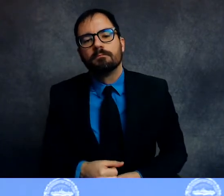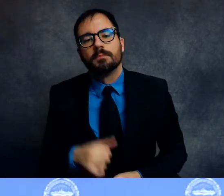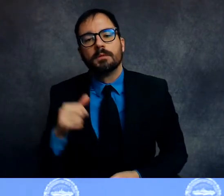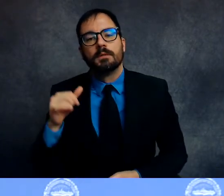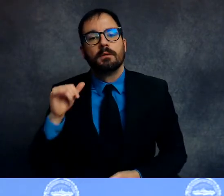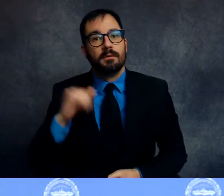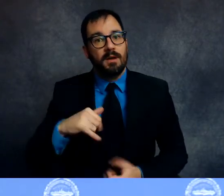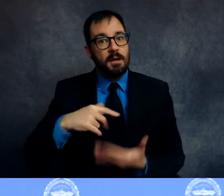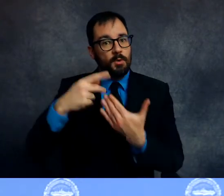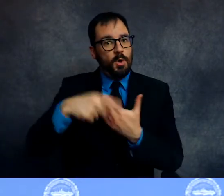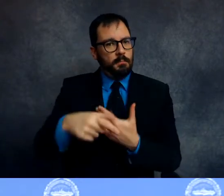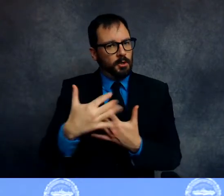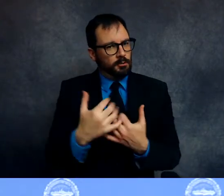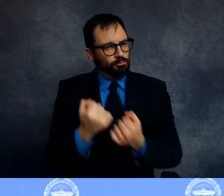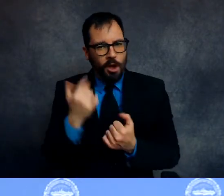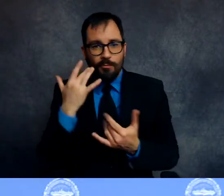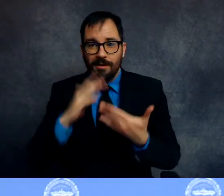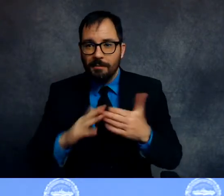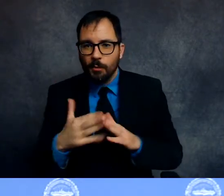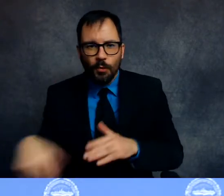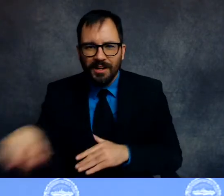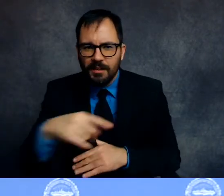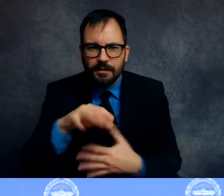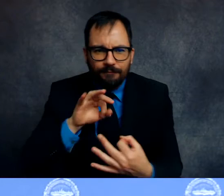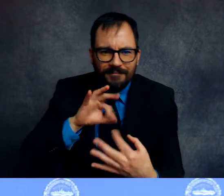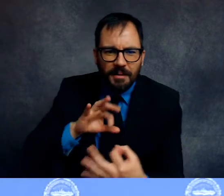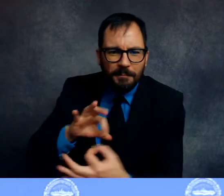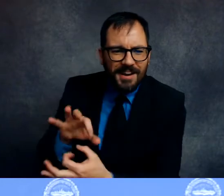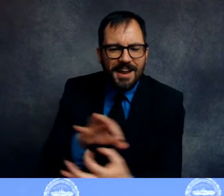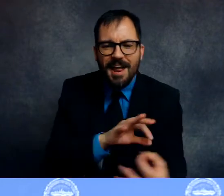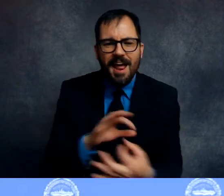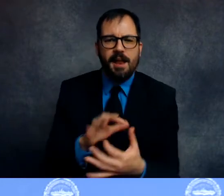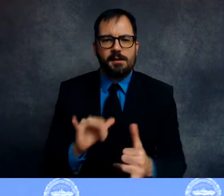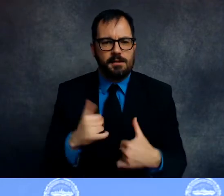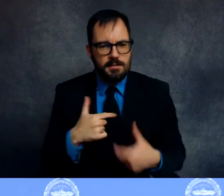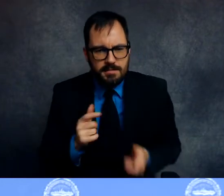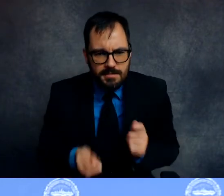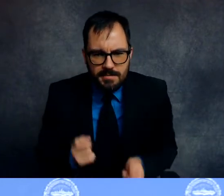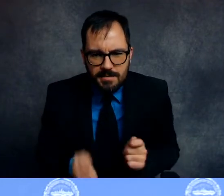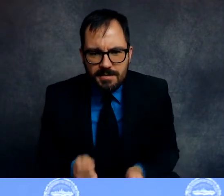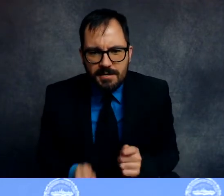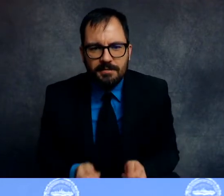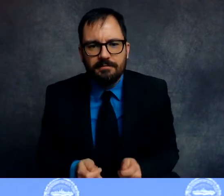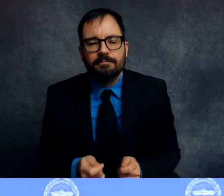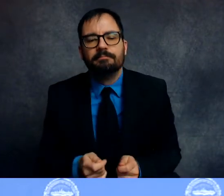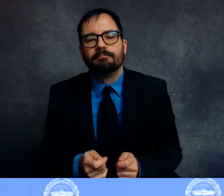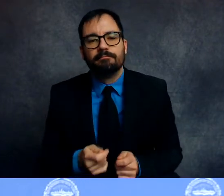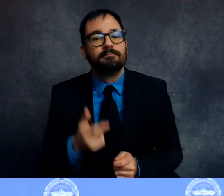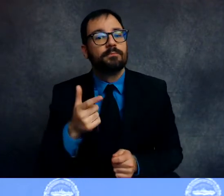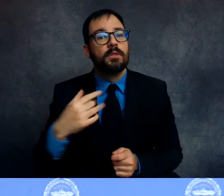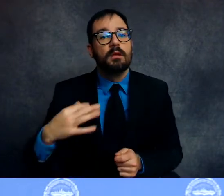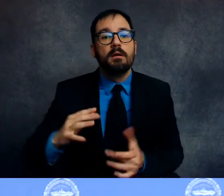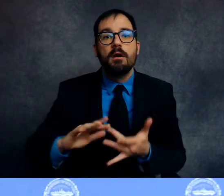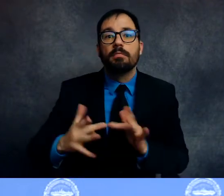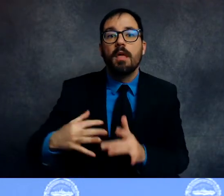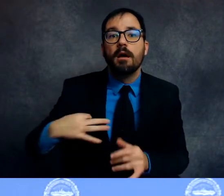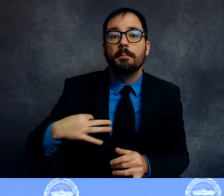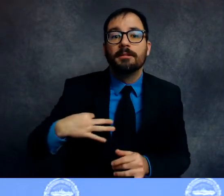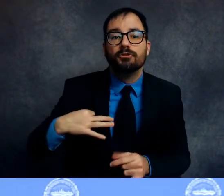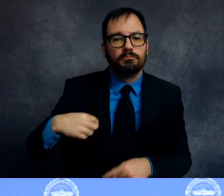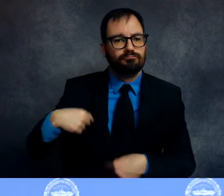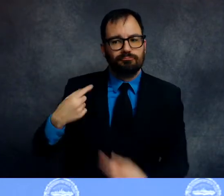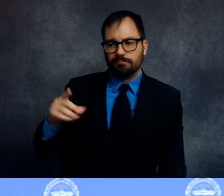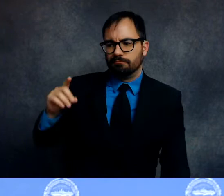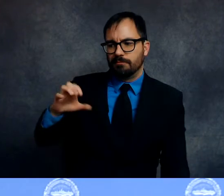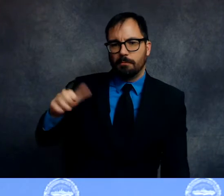people have access to these restaurants. All of us have access to these restaurants. The program was made stronger by community input, so we